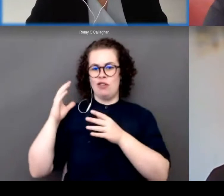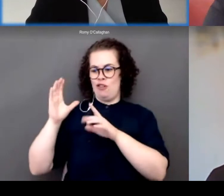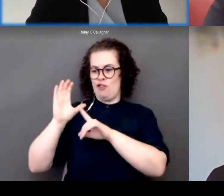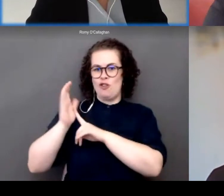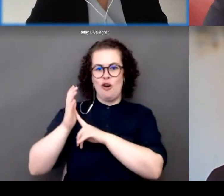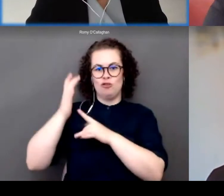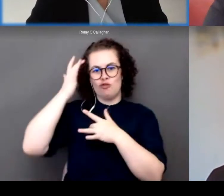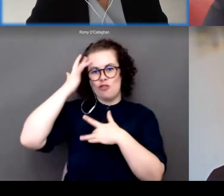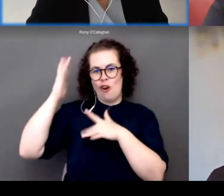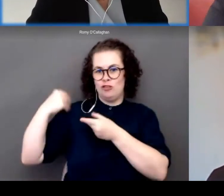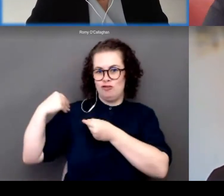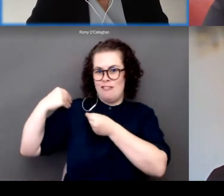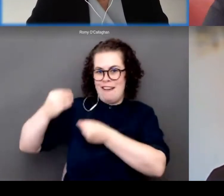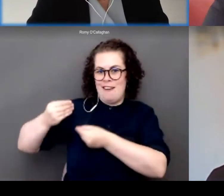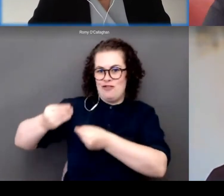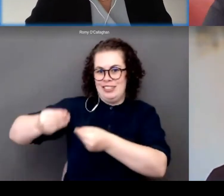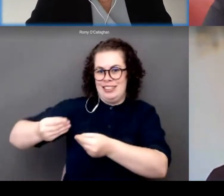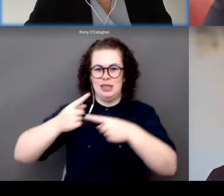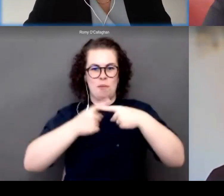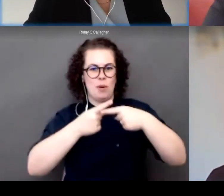European historical cities?